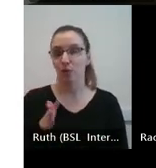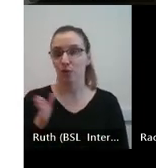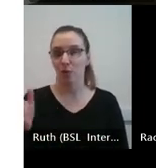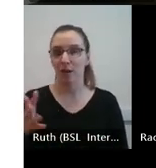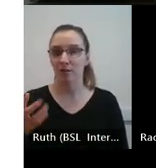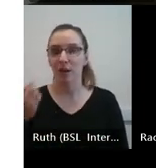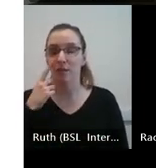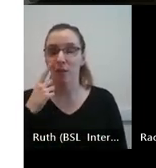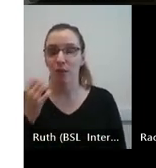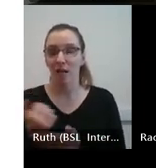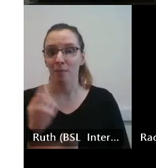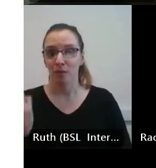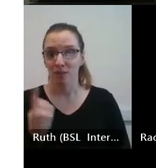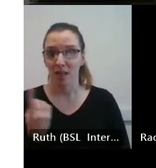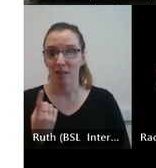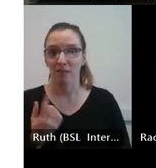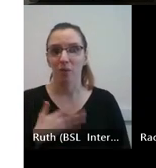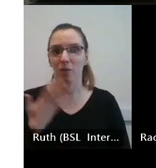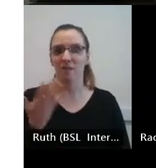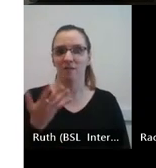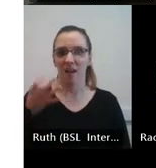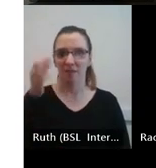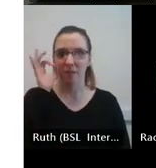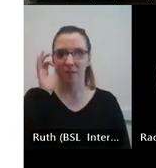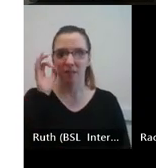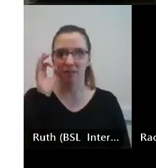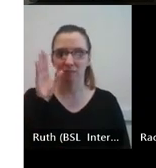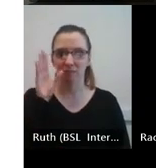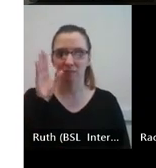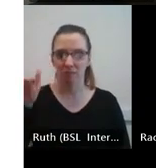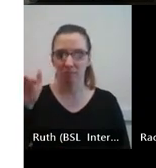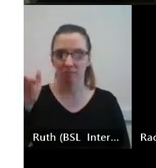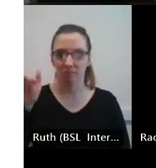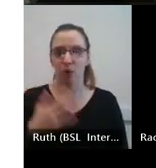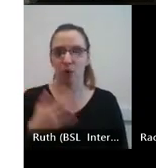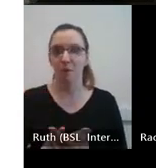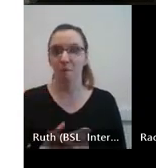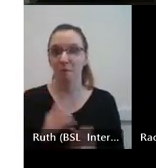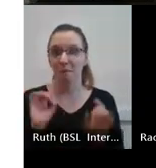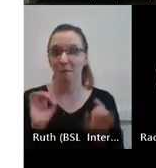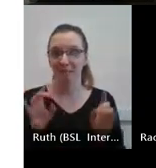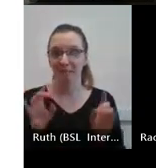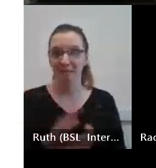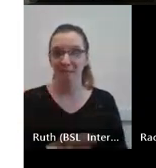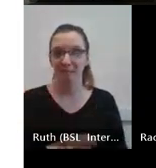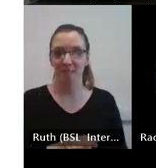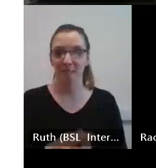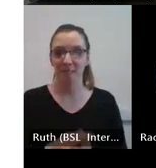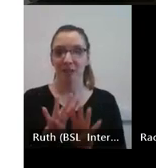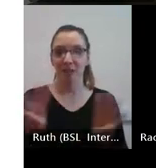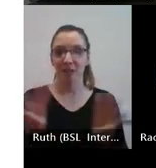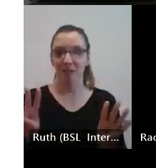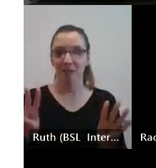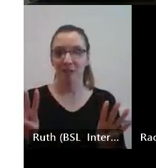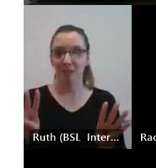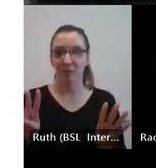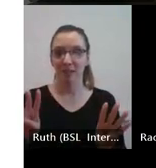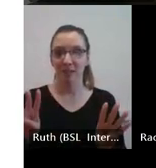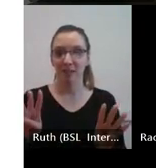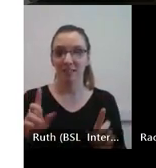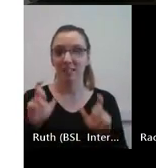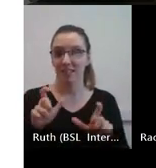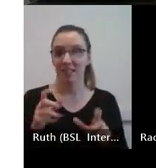yourself. I'll give another kind of 5-minute warning. And that is it. The panelists, I believe, are staying for